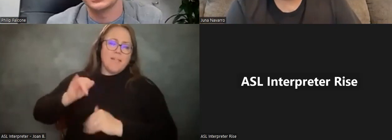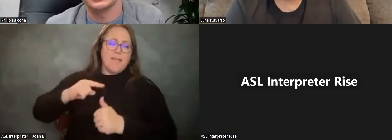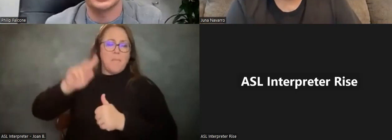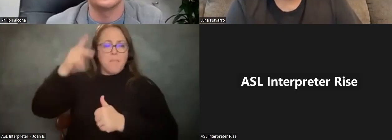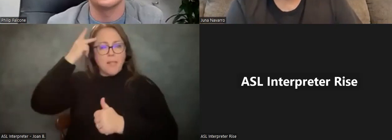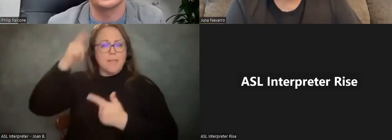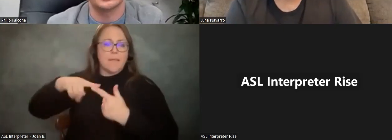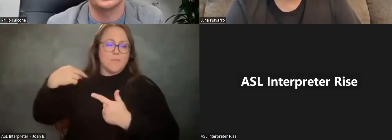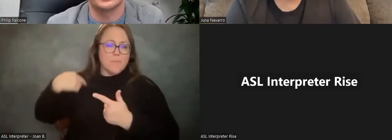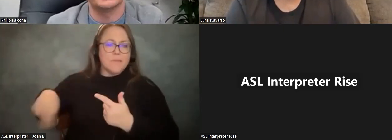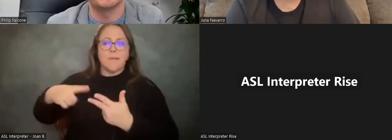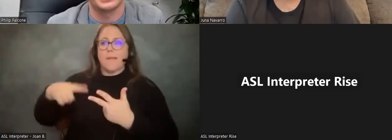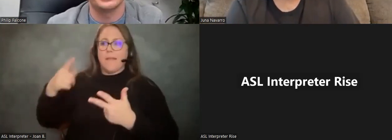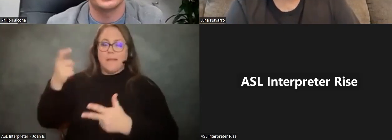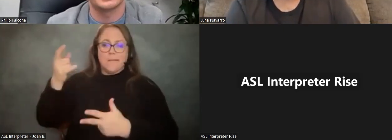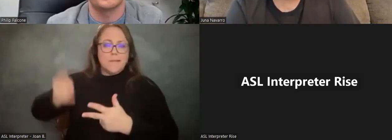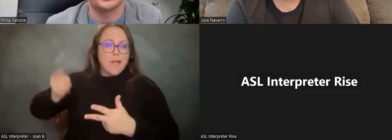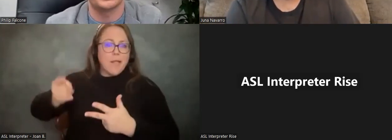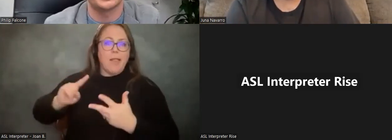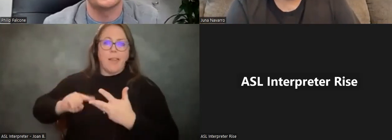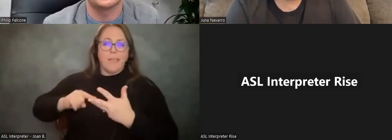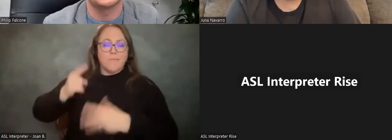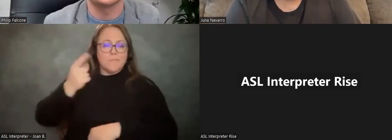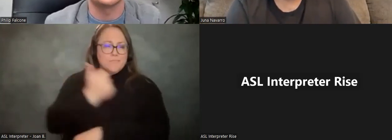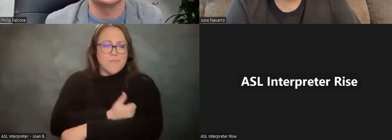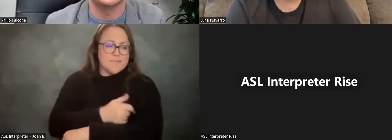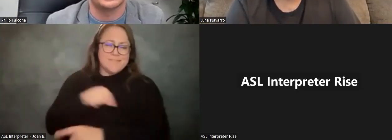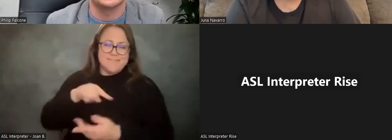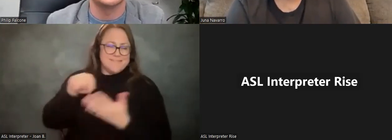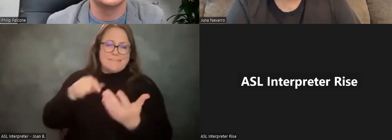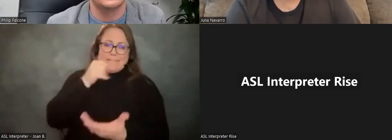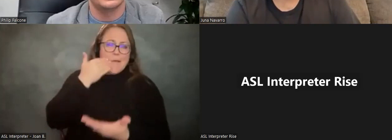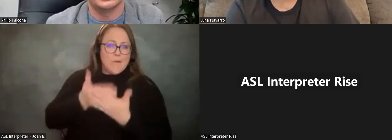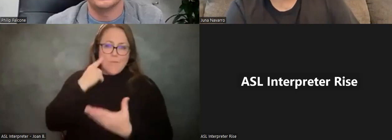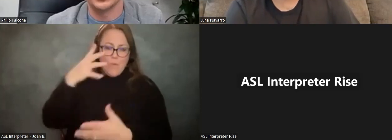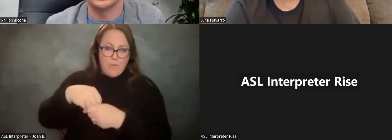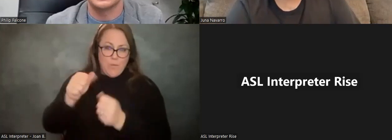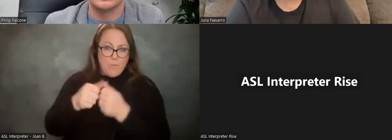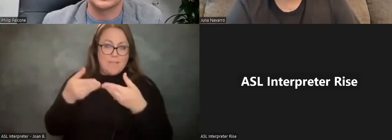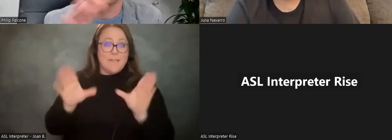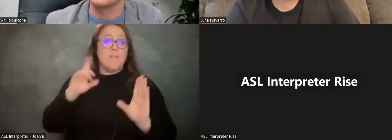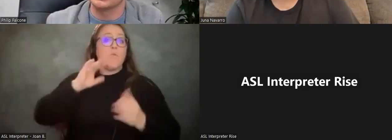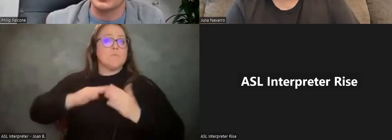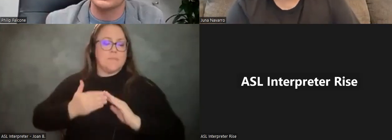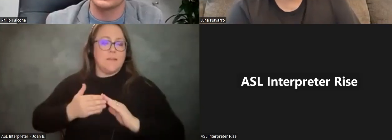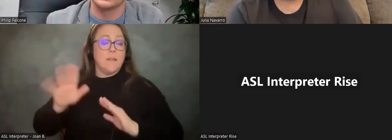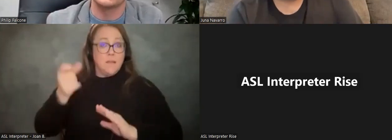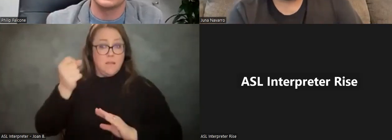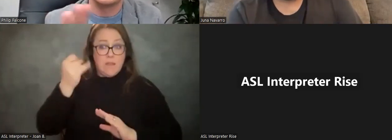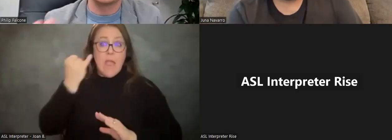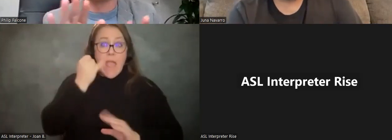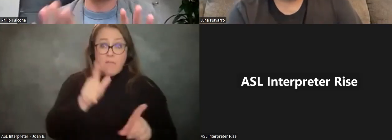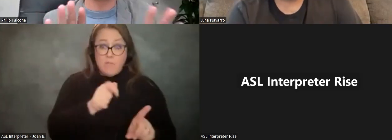drug, kind of those type things that probably wouldn't be the best thing to include in a city mural. Now, if it's on private property,